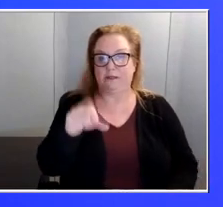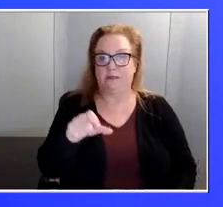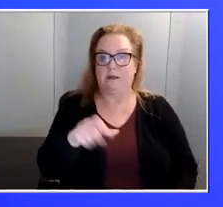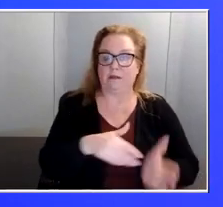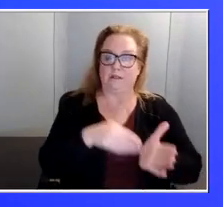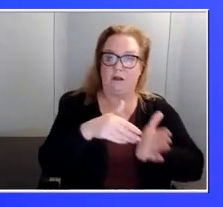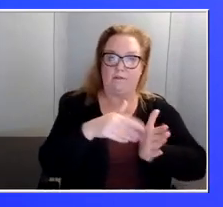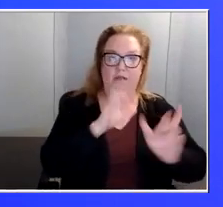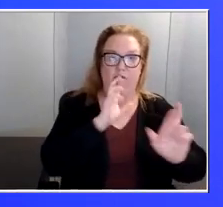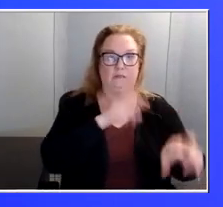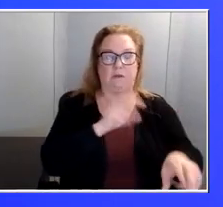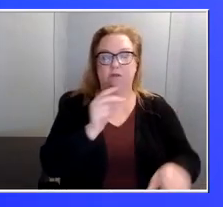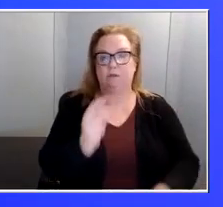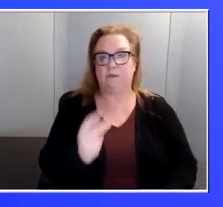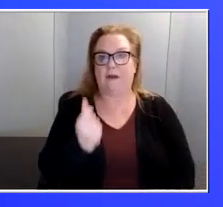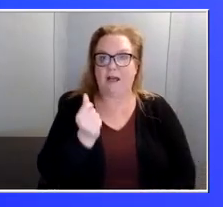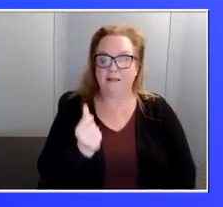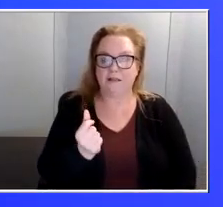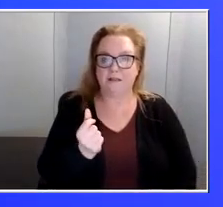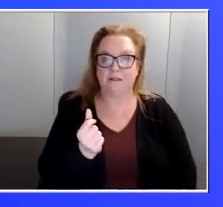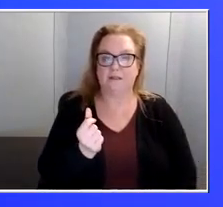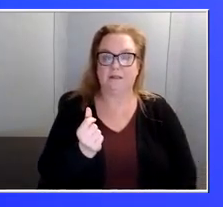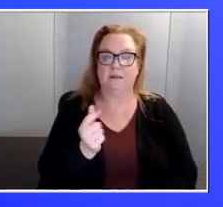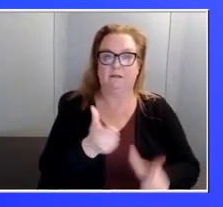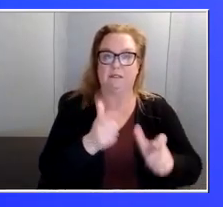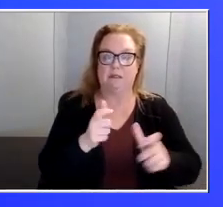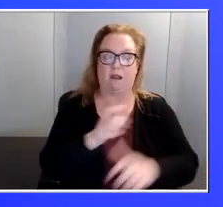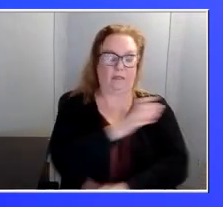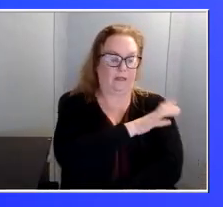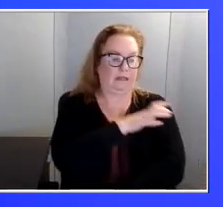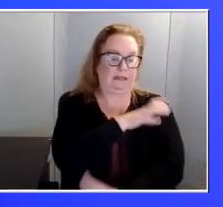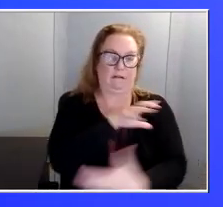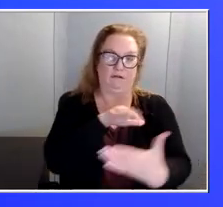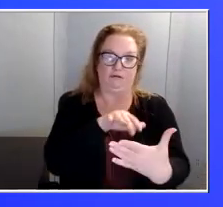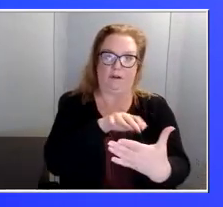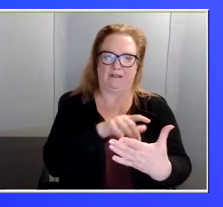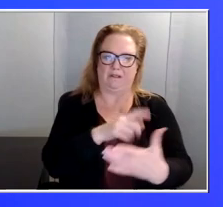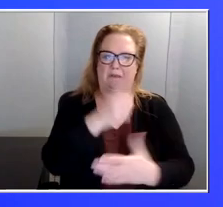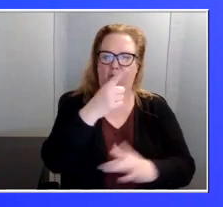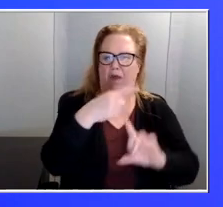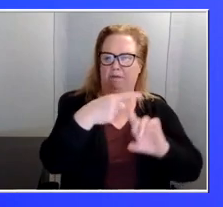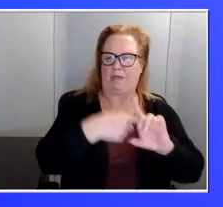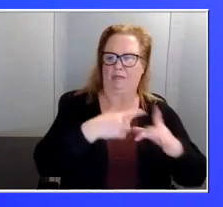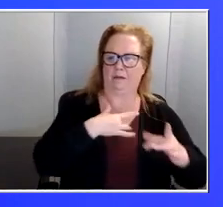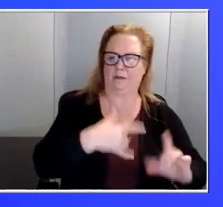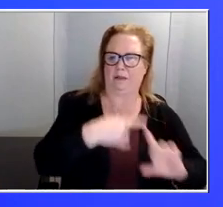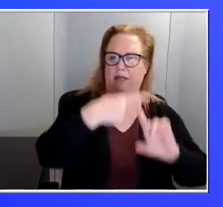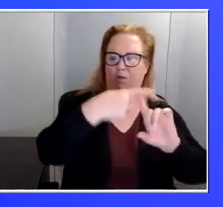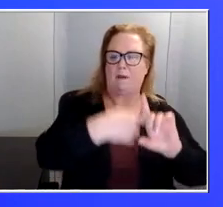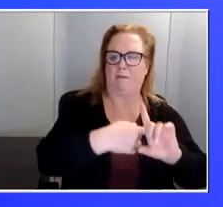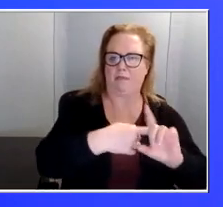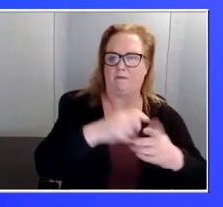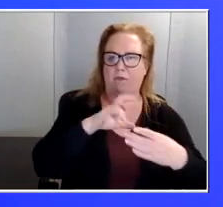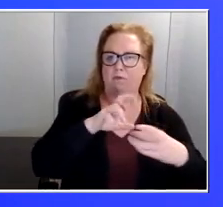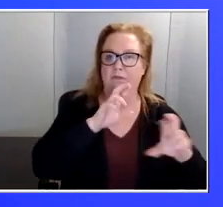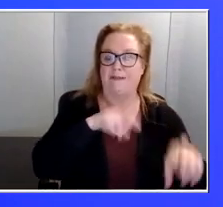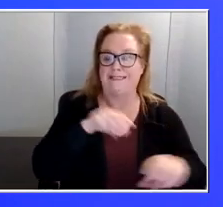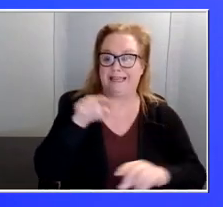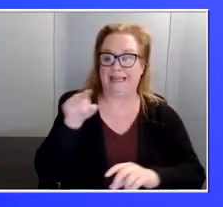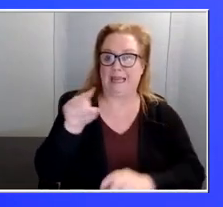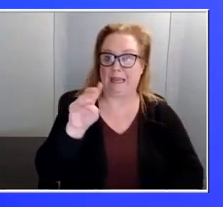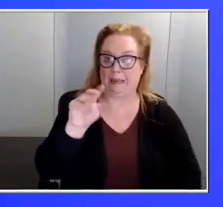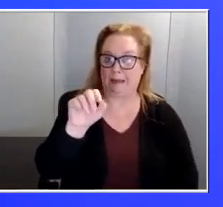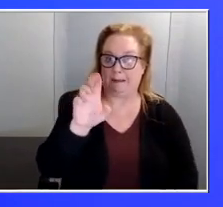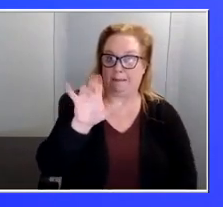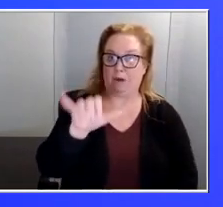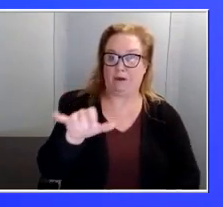was really fast, as on the clinical trials itself, it was about 1 month, the median onset for the response. In this patient, we saw it in the